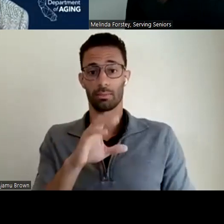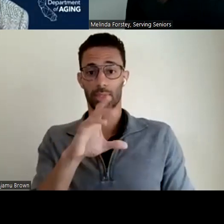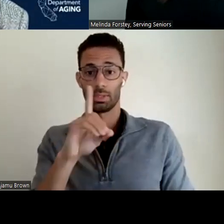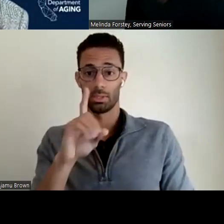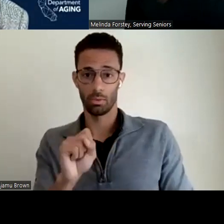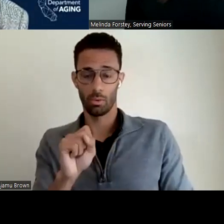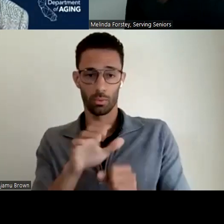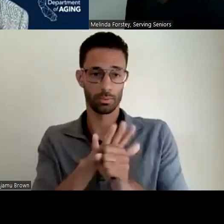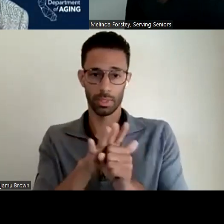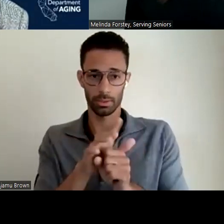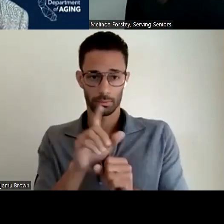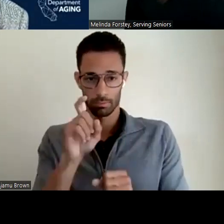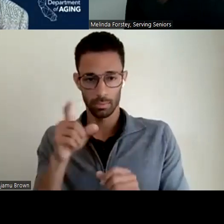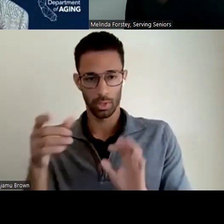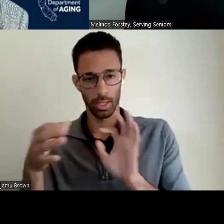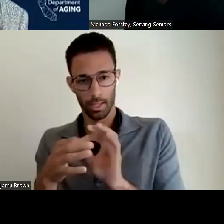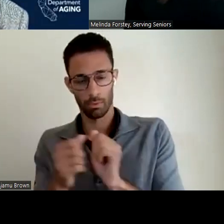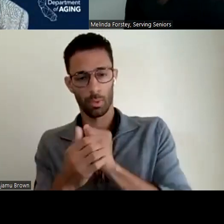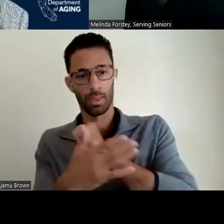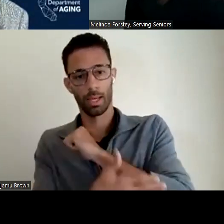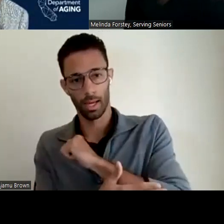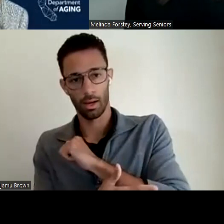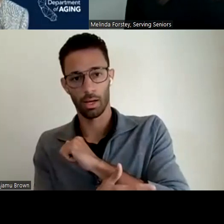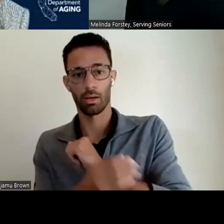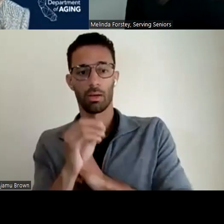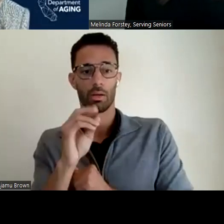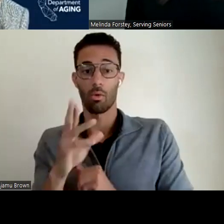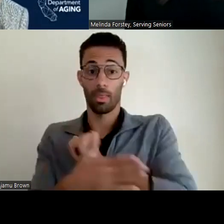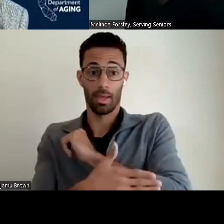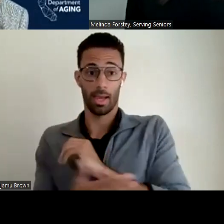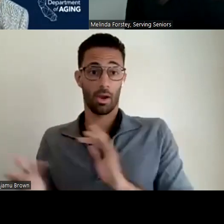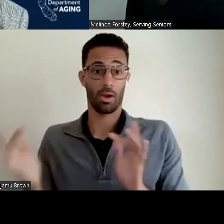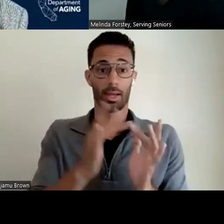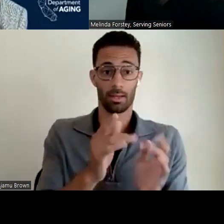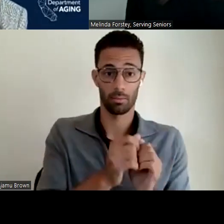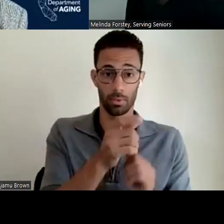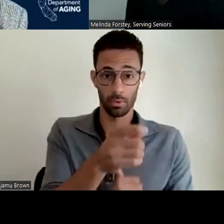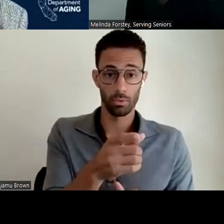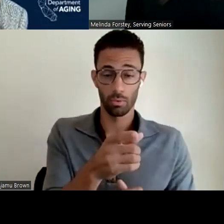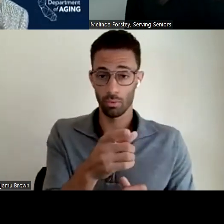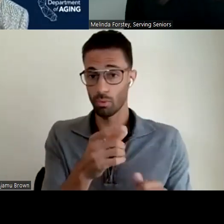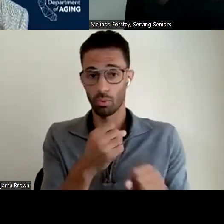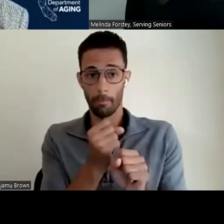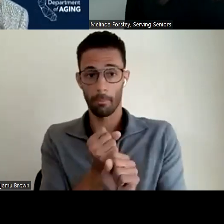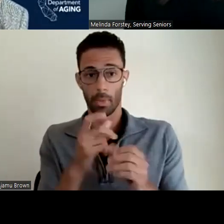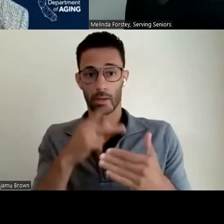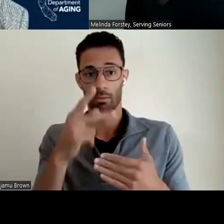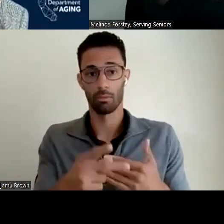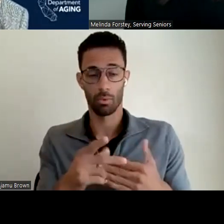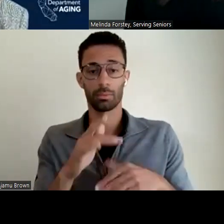your county, or is your county connecting with you at all around making those programs available for